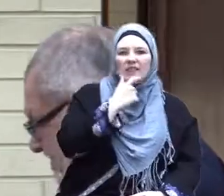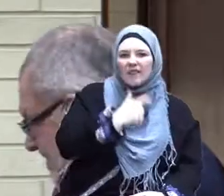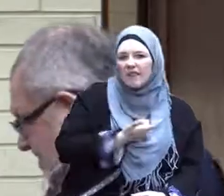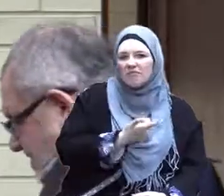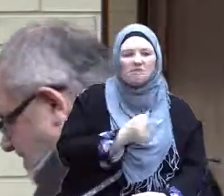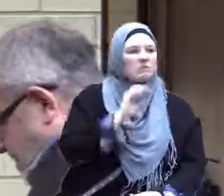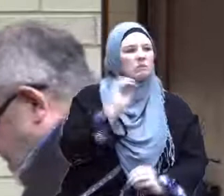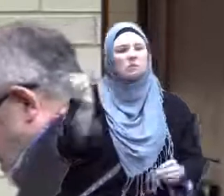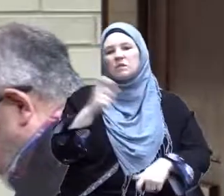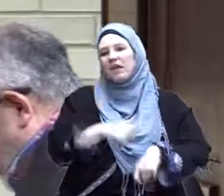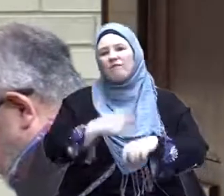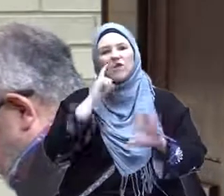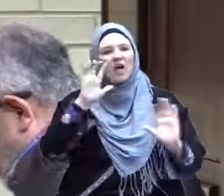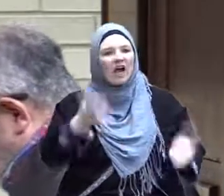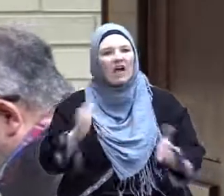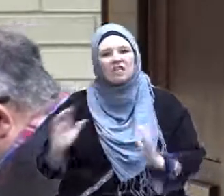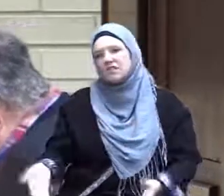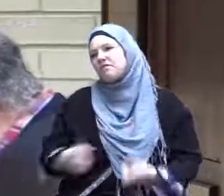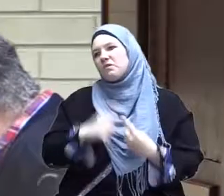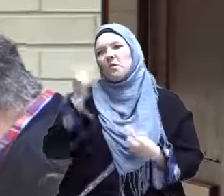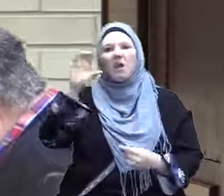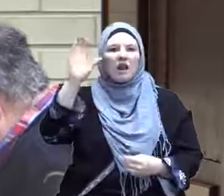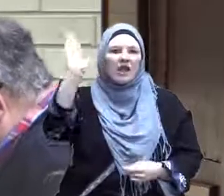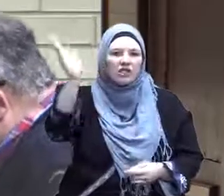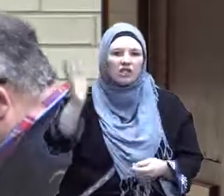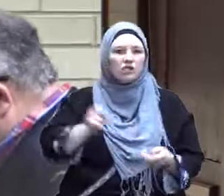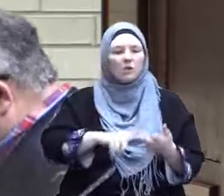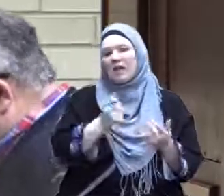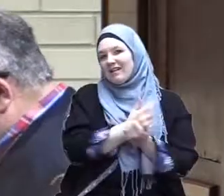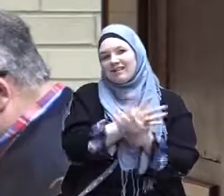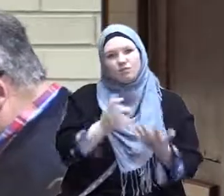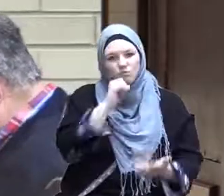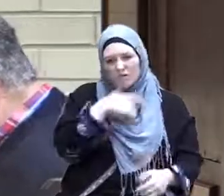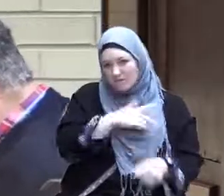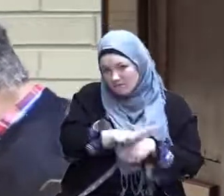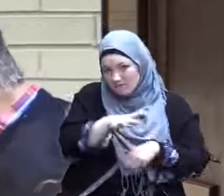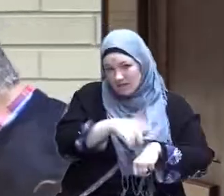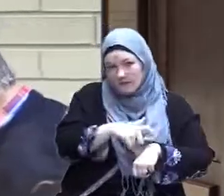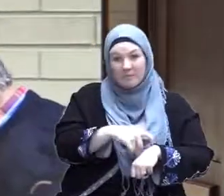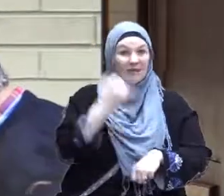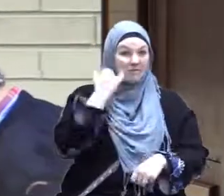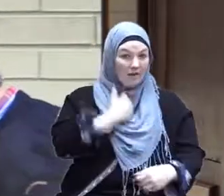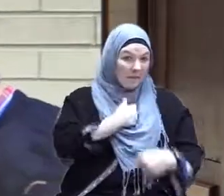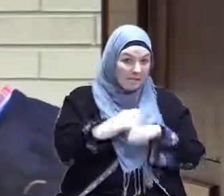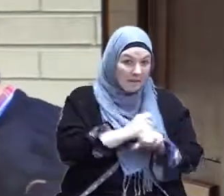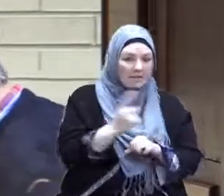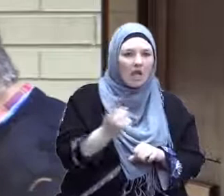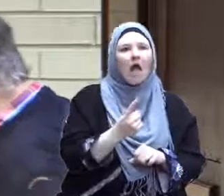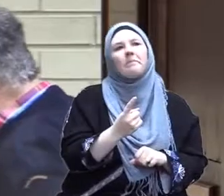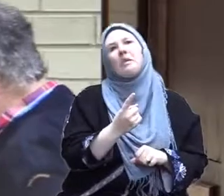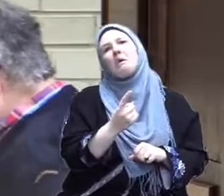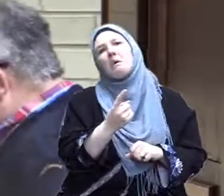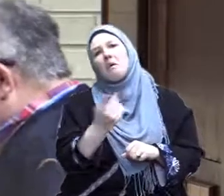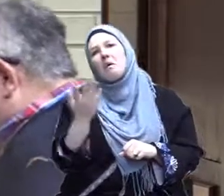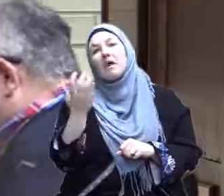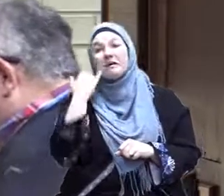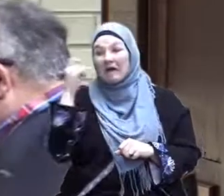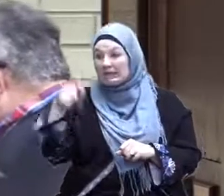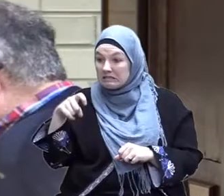no time for classes or lectures or anything. And if I need something, I will go ask